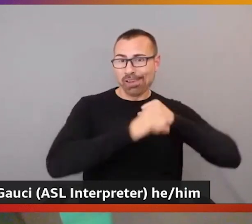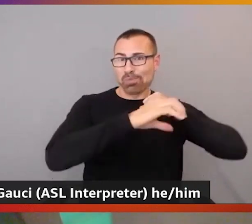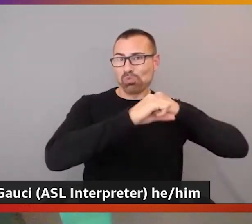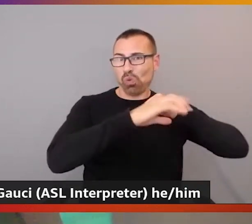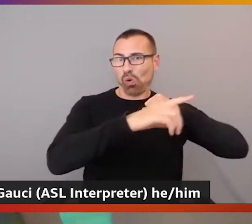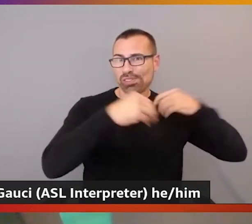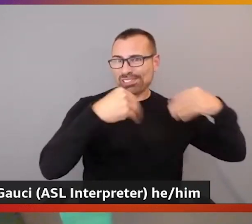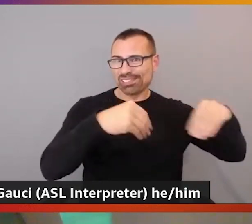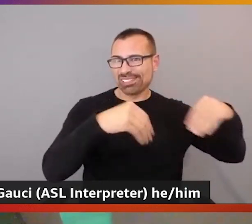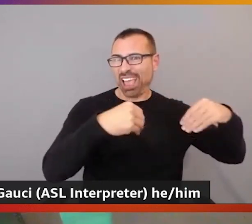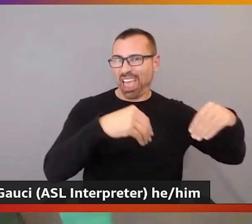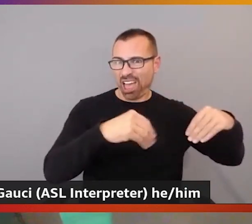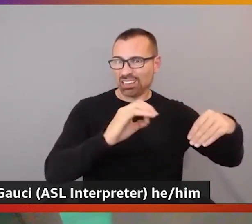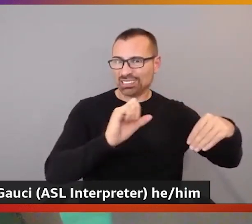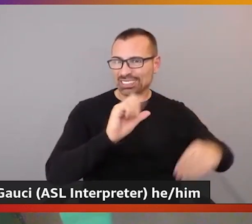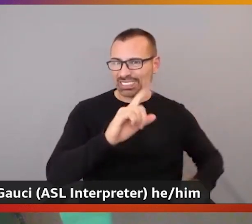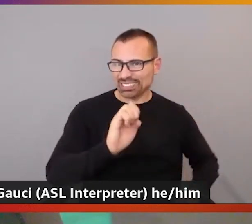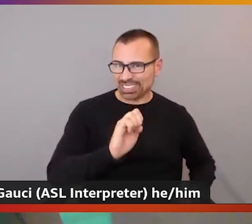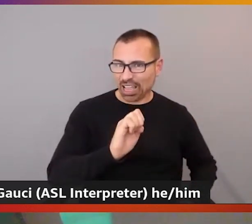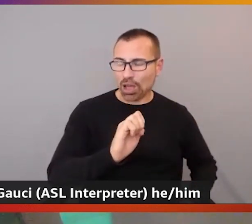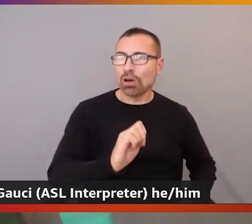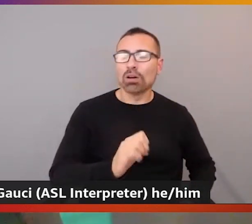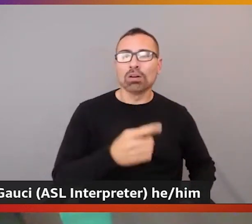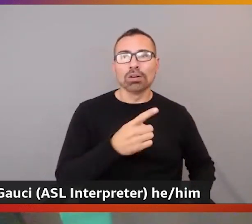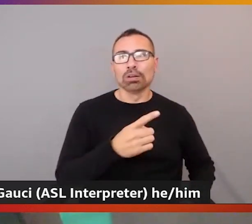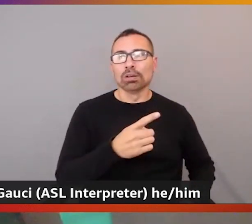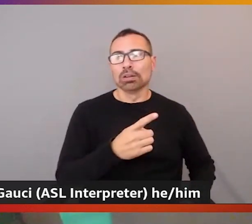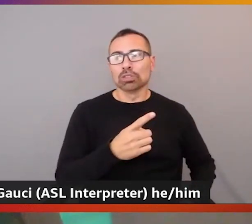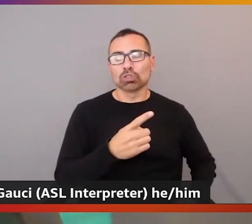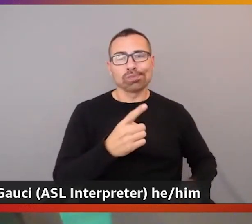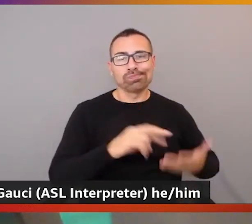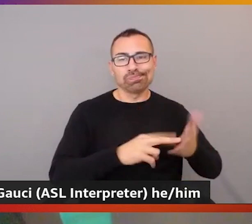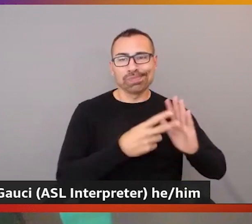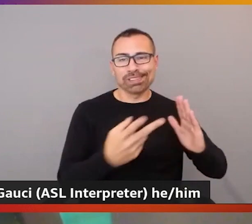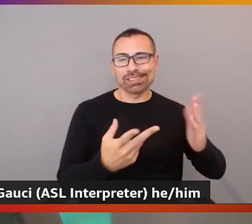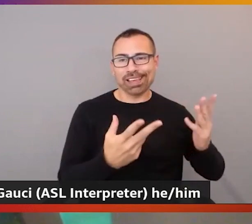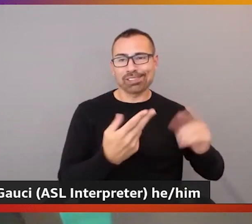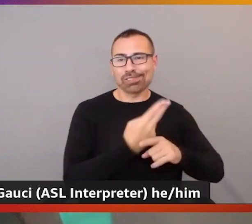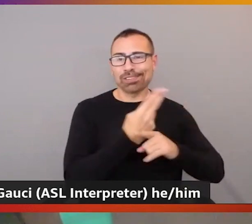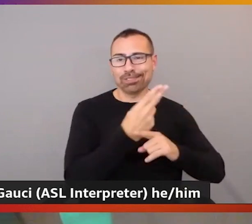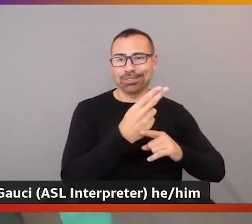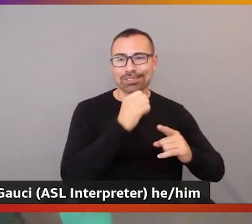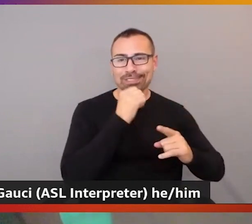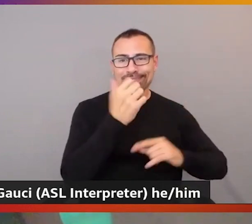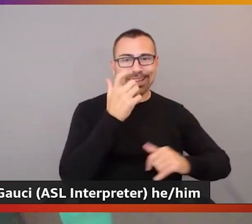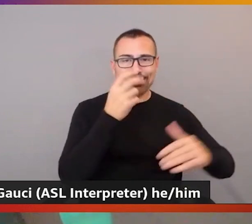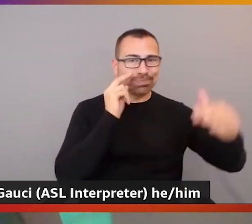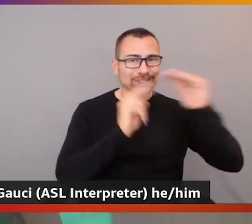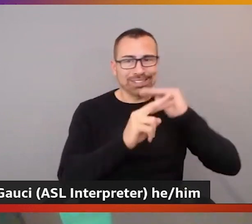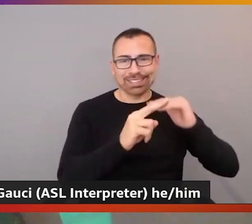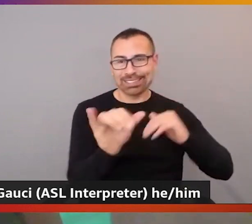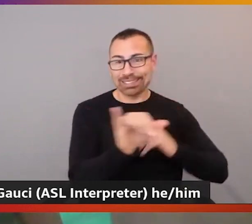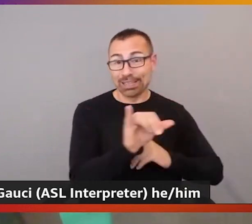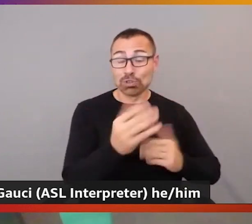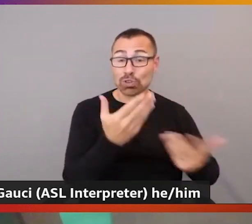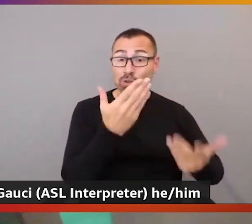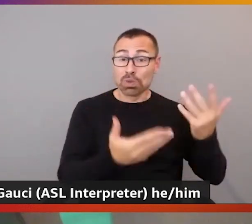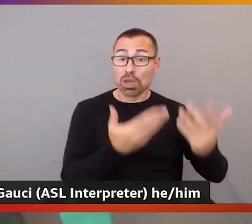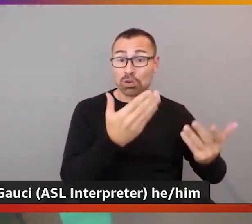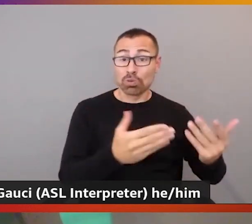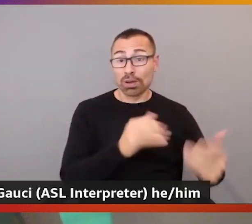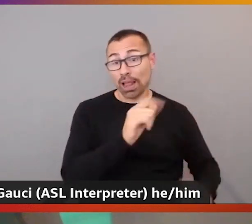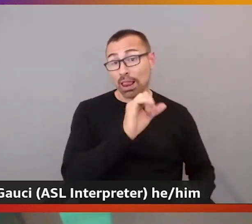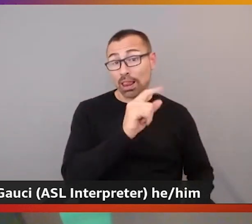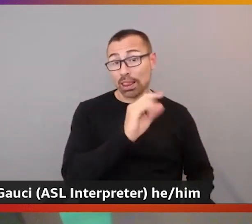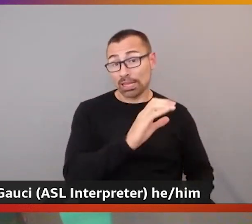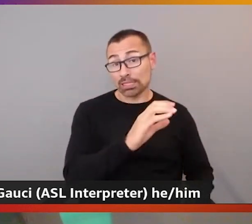have, and so which may result in unpredictable traffic, right? So in that case, again, you might want to choose ET. But there might be some use cases